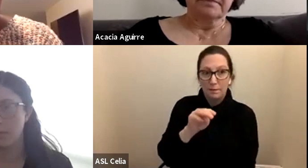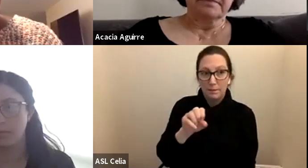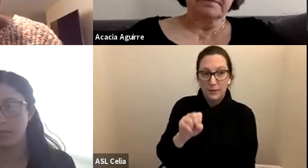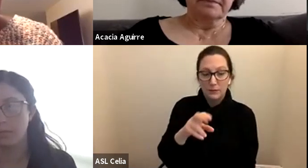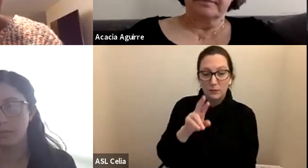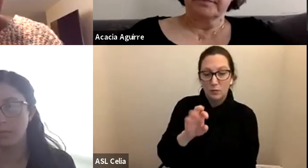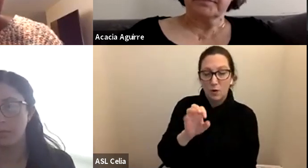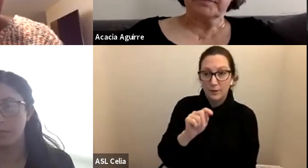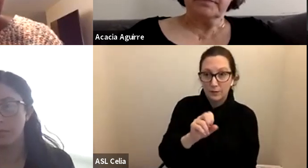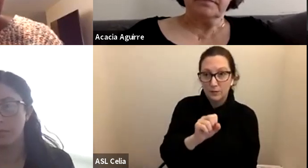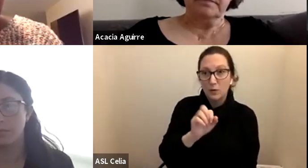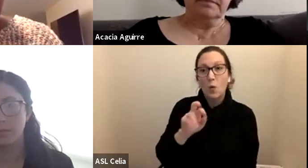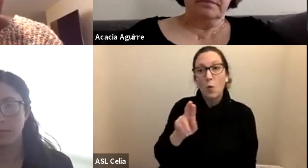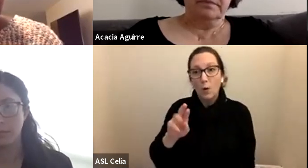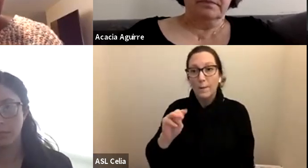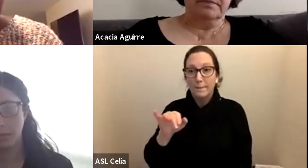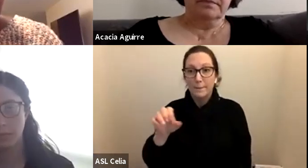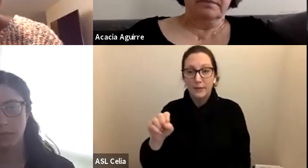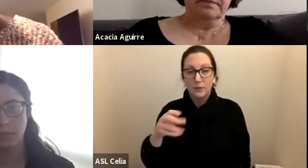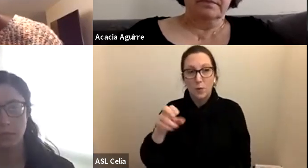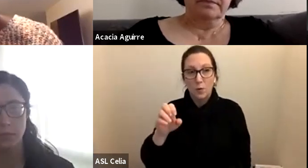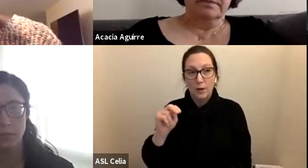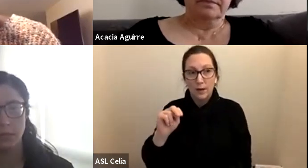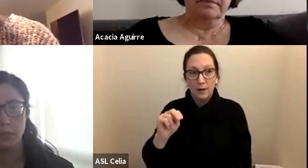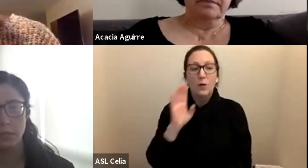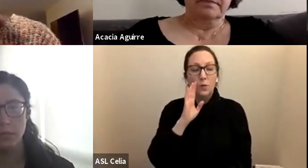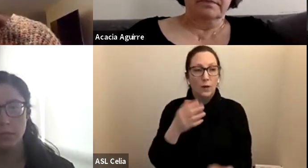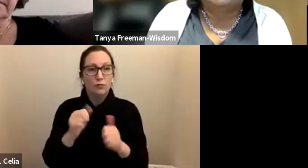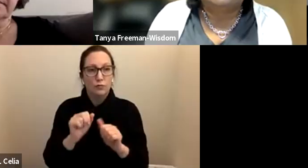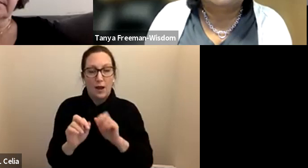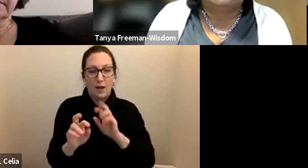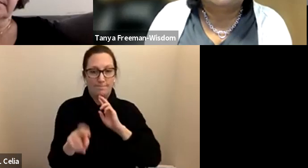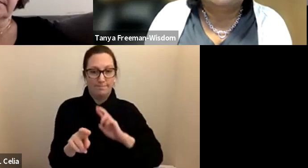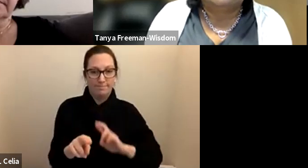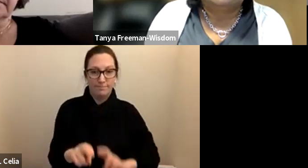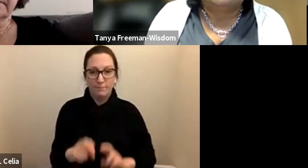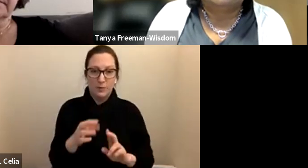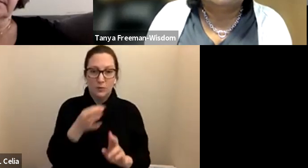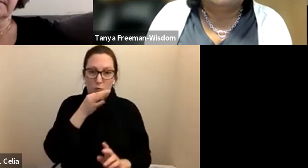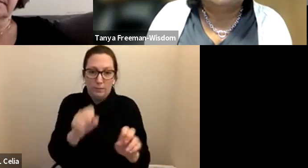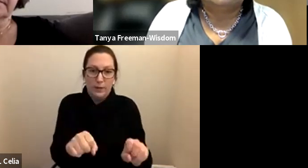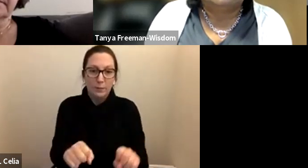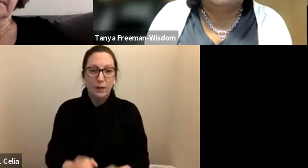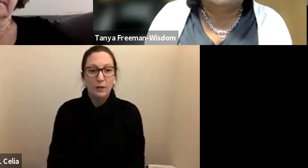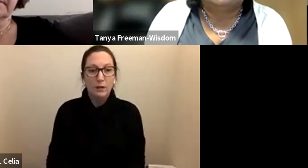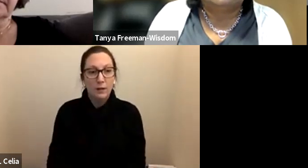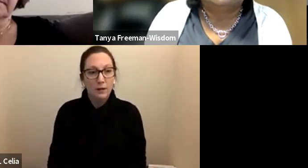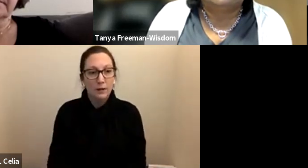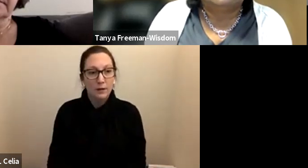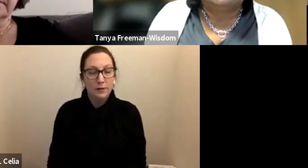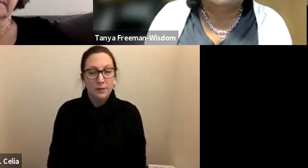Hogan, we will try to get as many of the questions responded to as soon as possible.